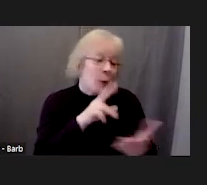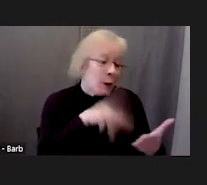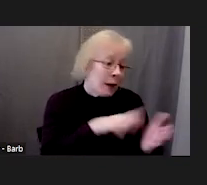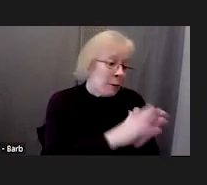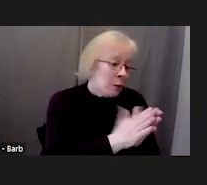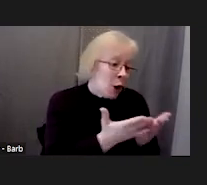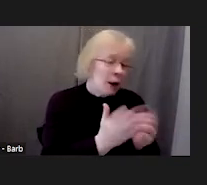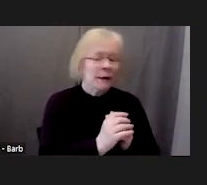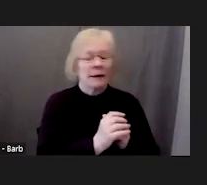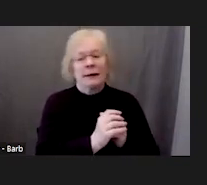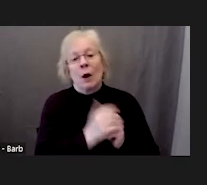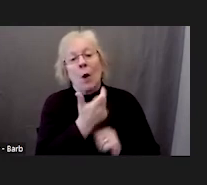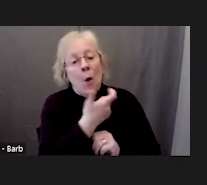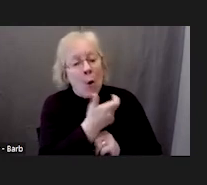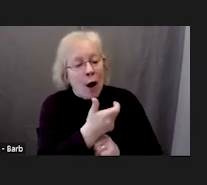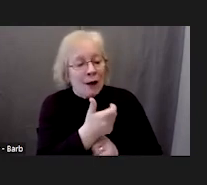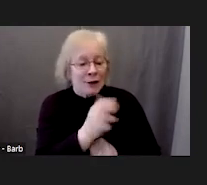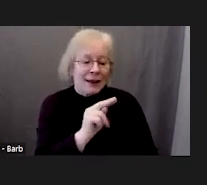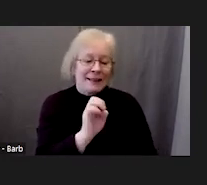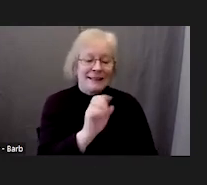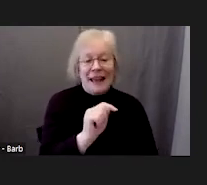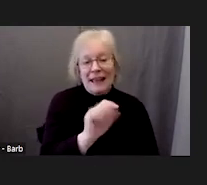a Netflix show, like I call it.